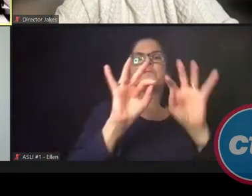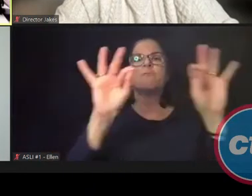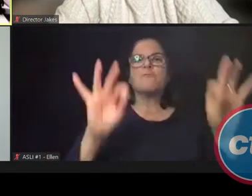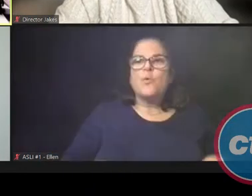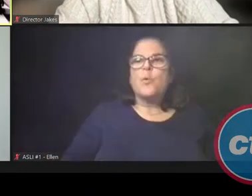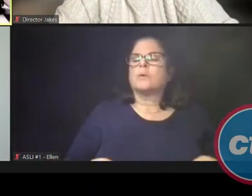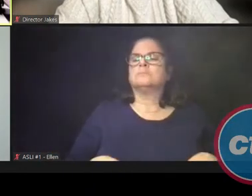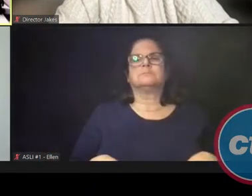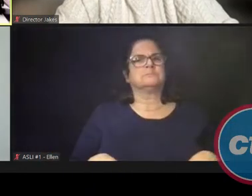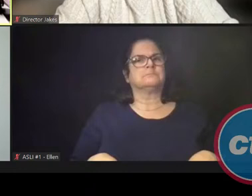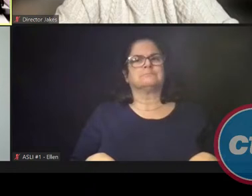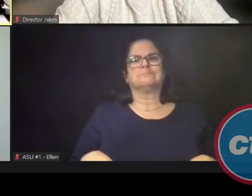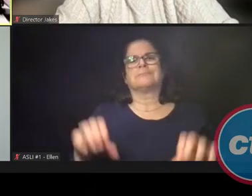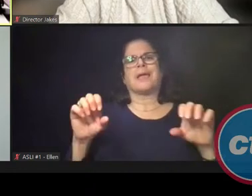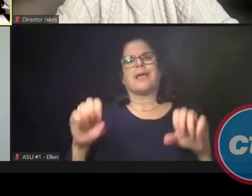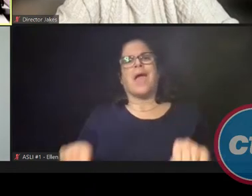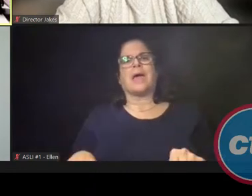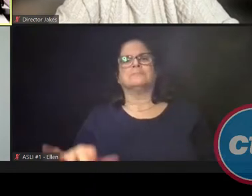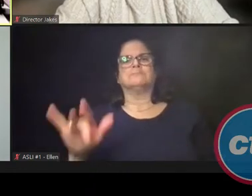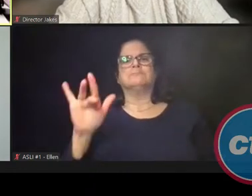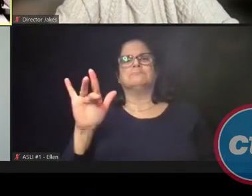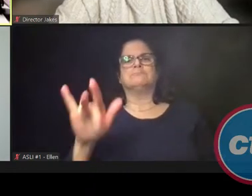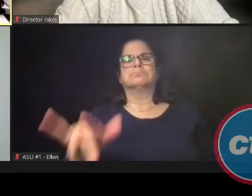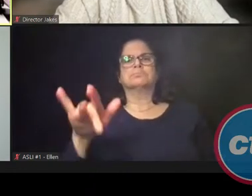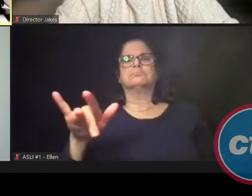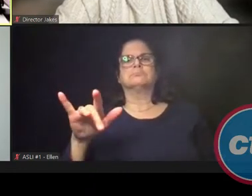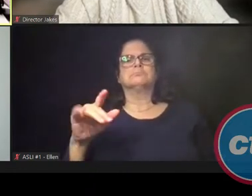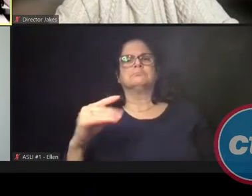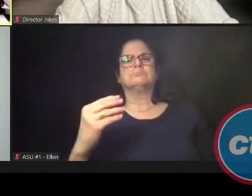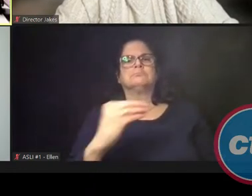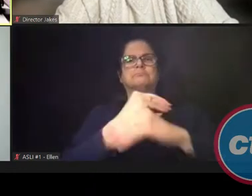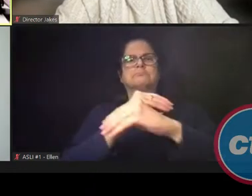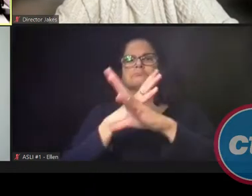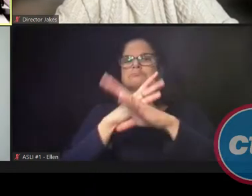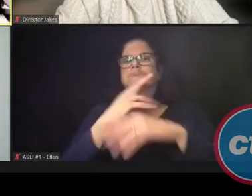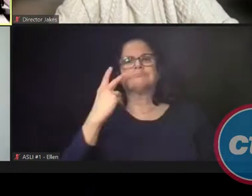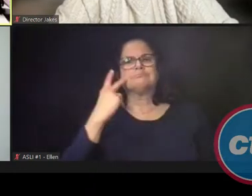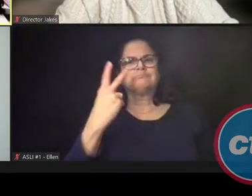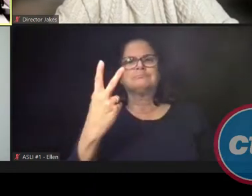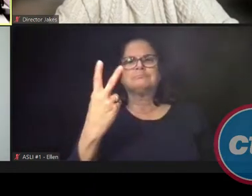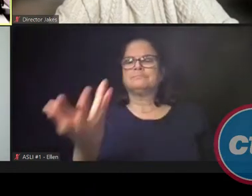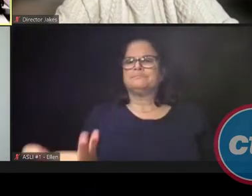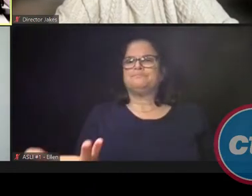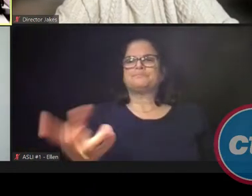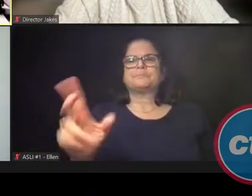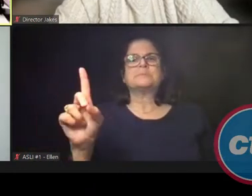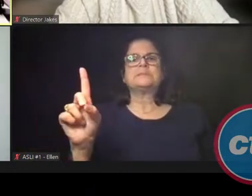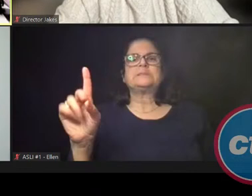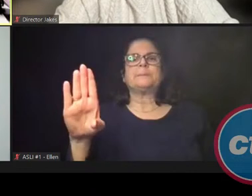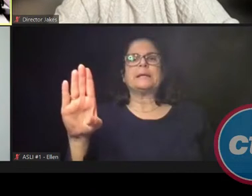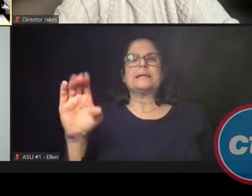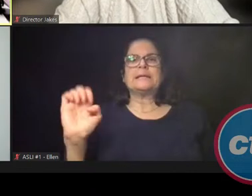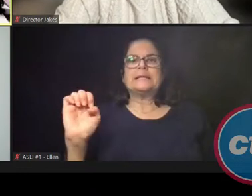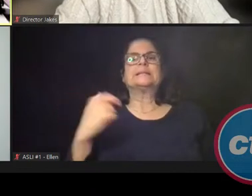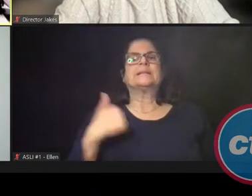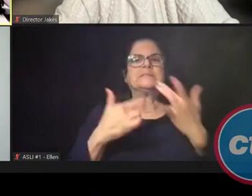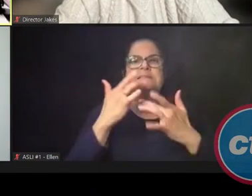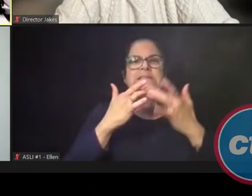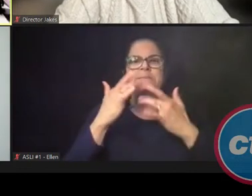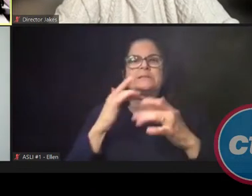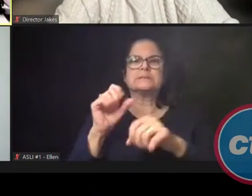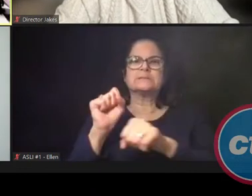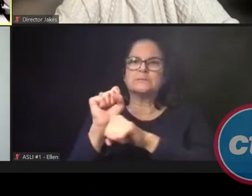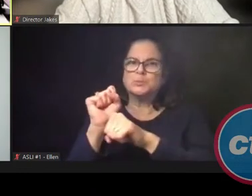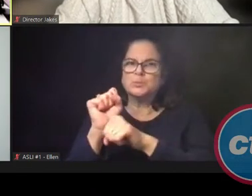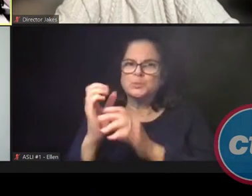contract. They can easily see them from their offices. And since DBEs have limited staff, this has greatly